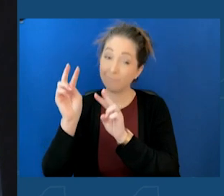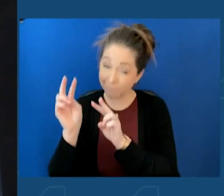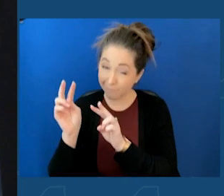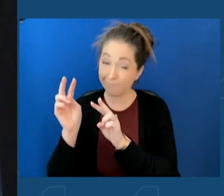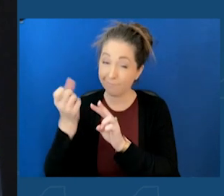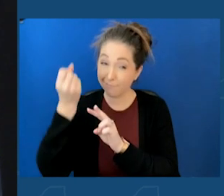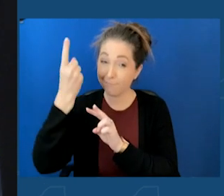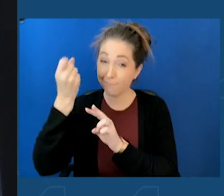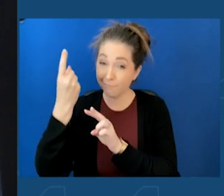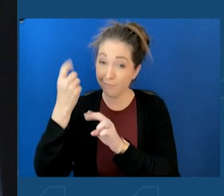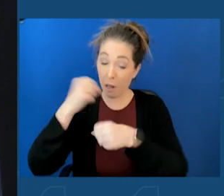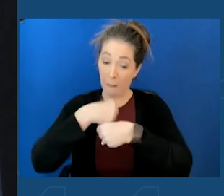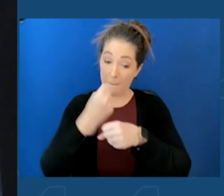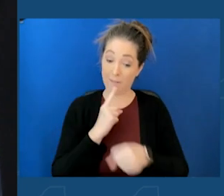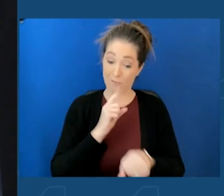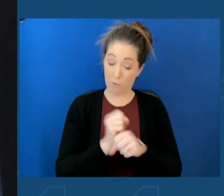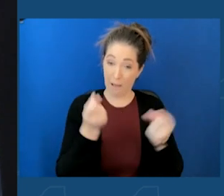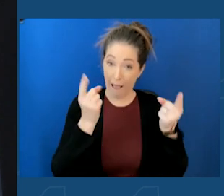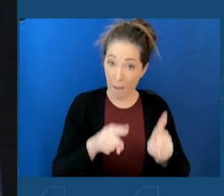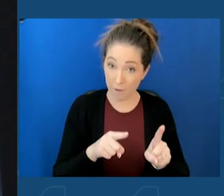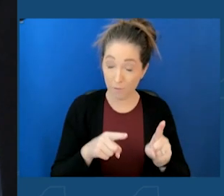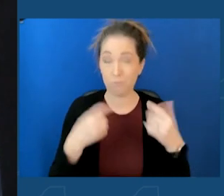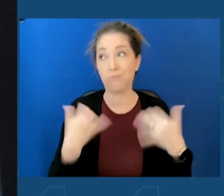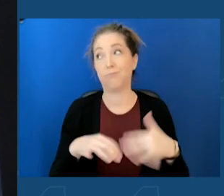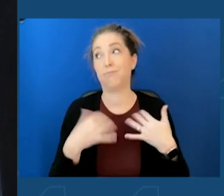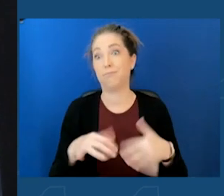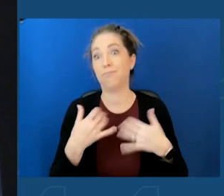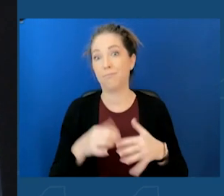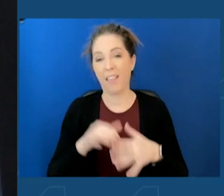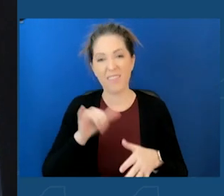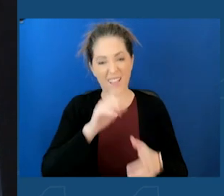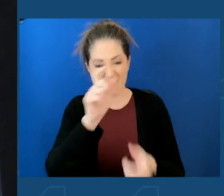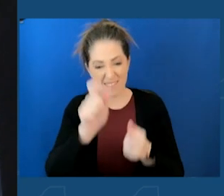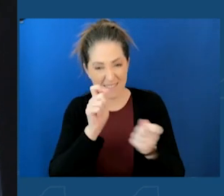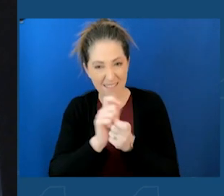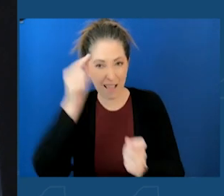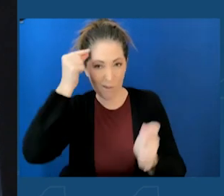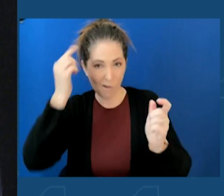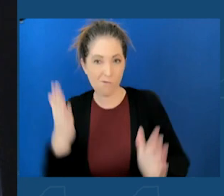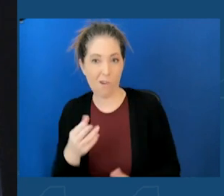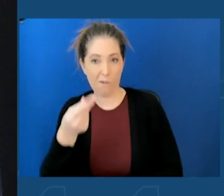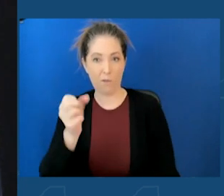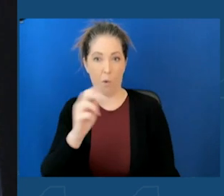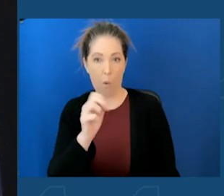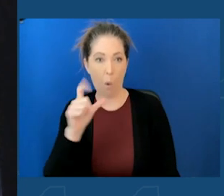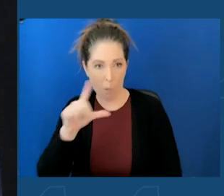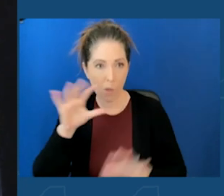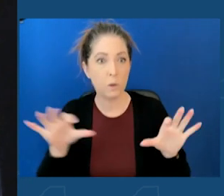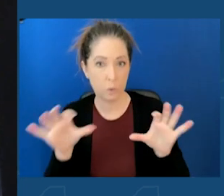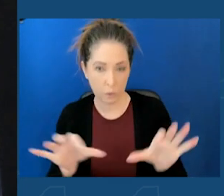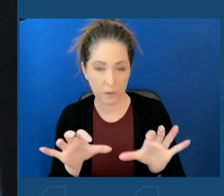that vision a reality. And that's exactly what Governor Hochul is doing. We are